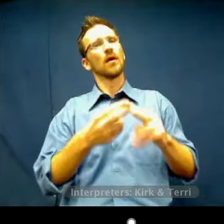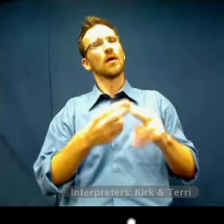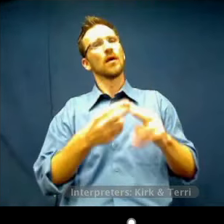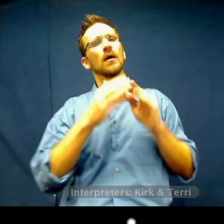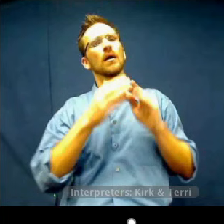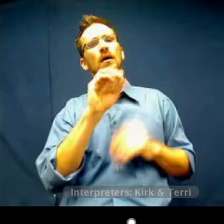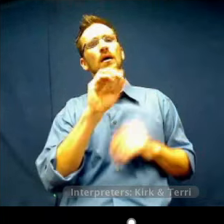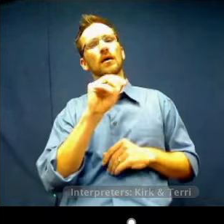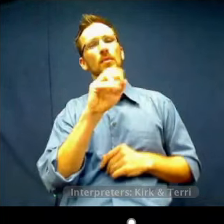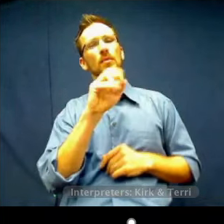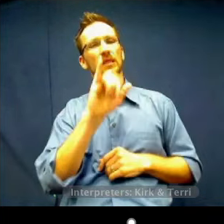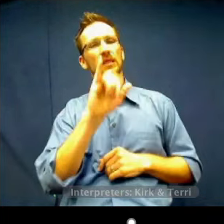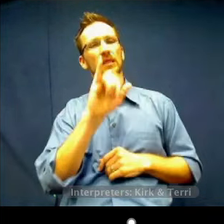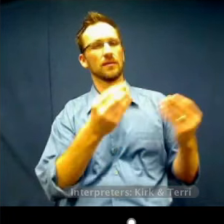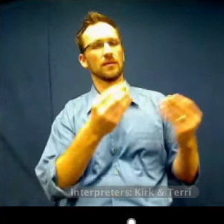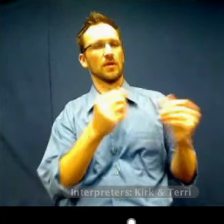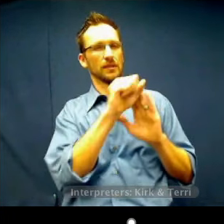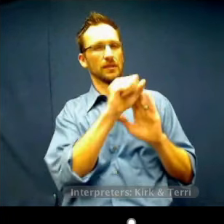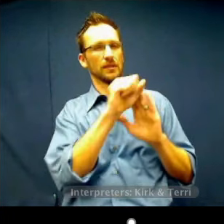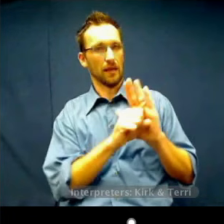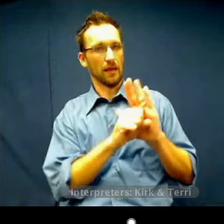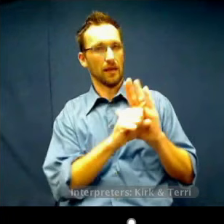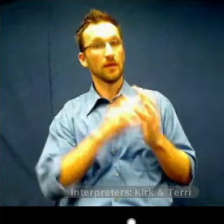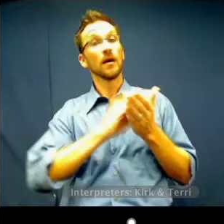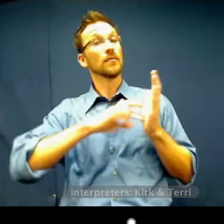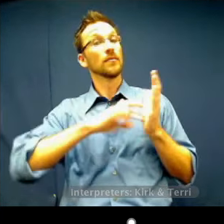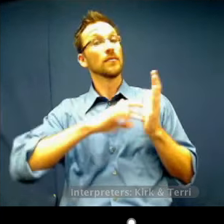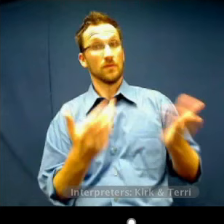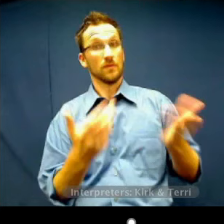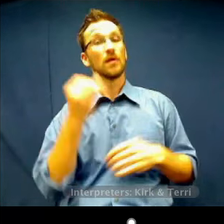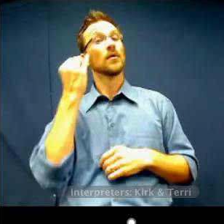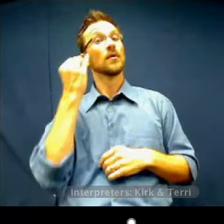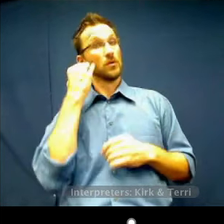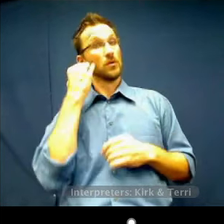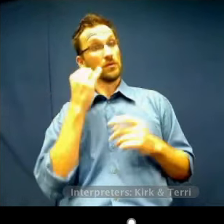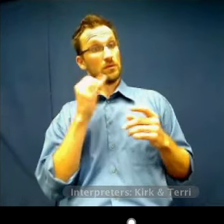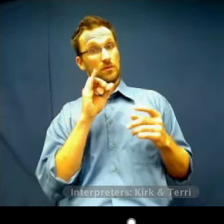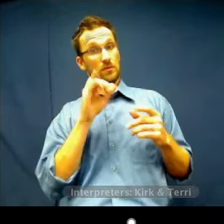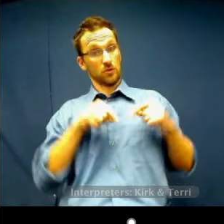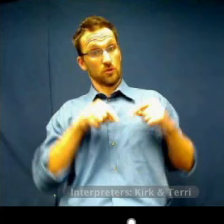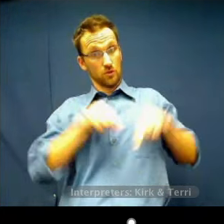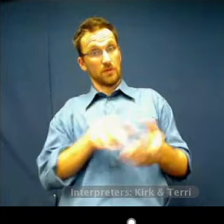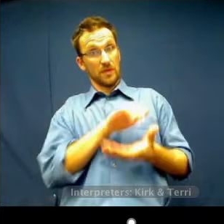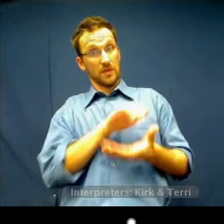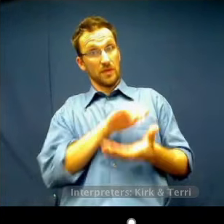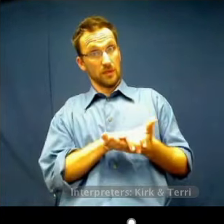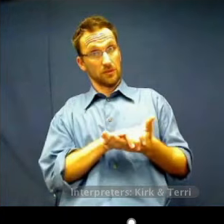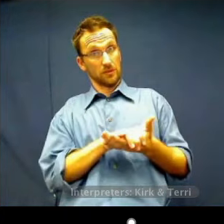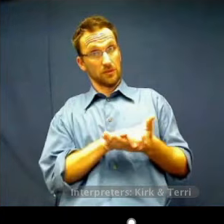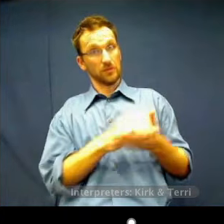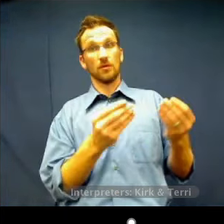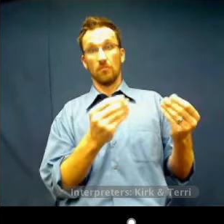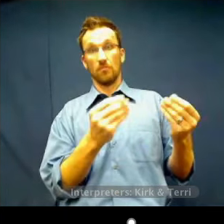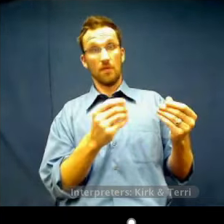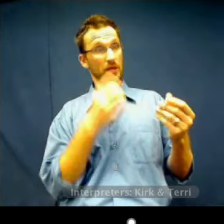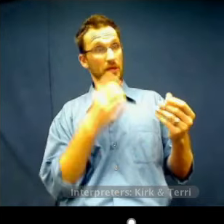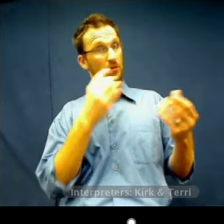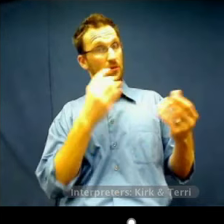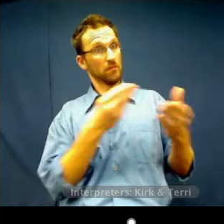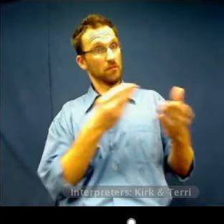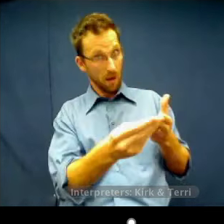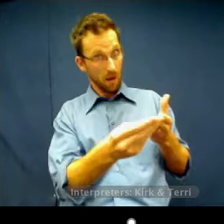And that essentially is that if property was acquired during the marriage, then it gets split down the middle, unless